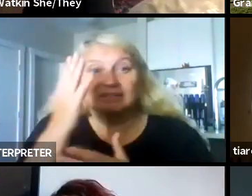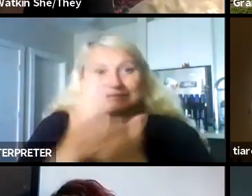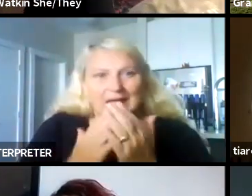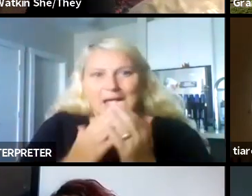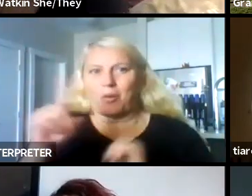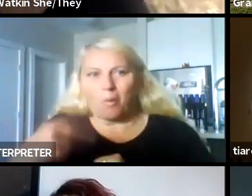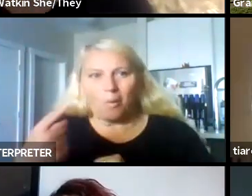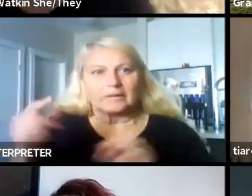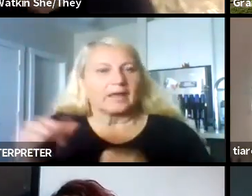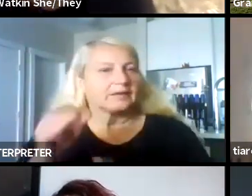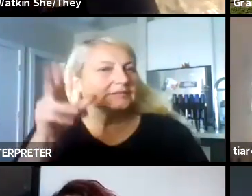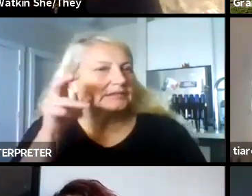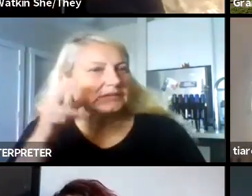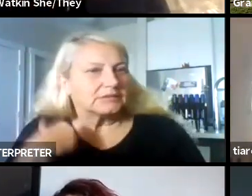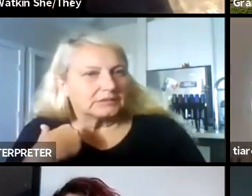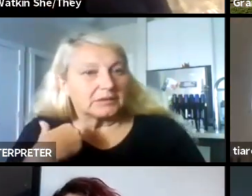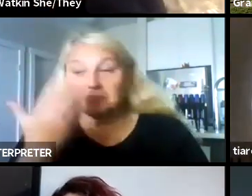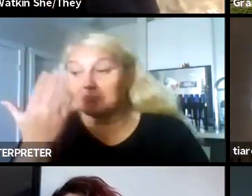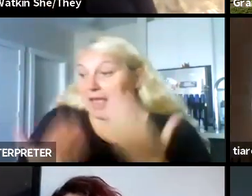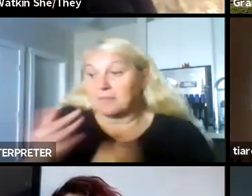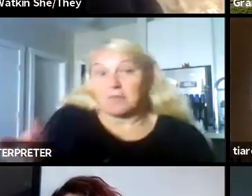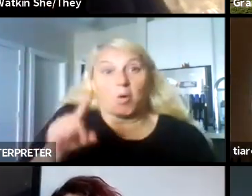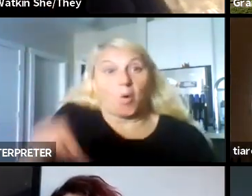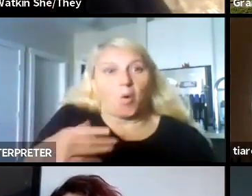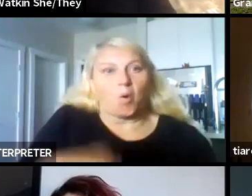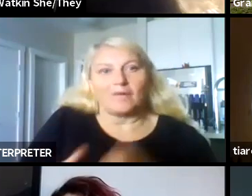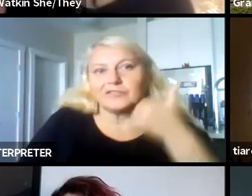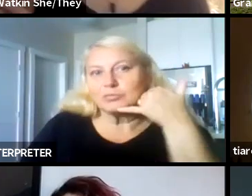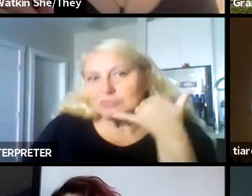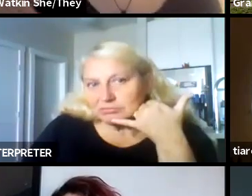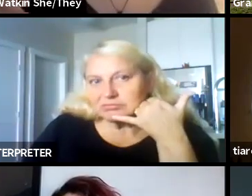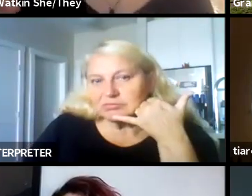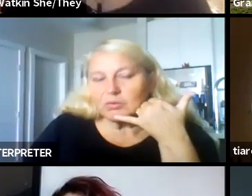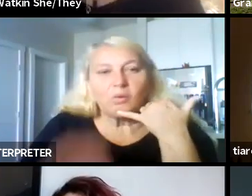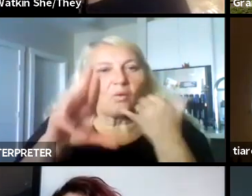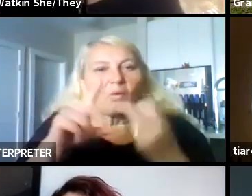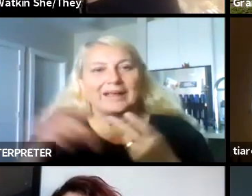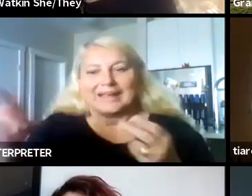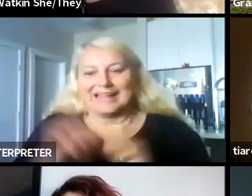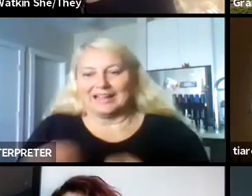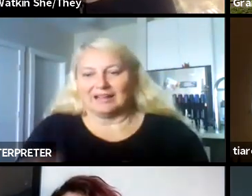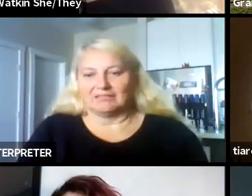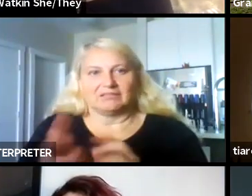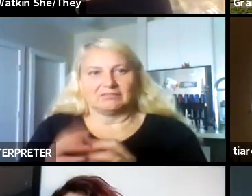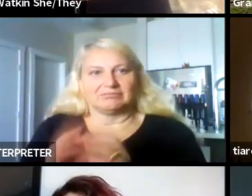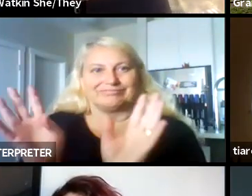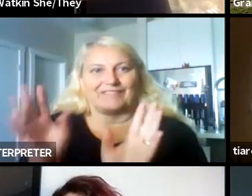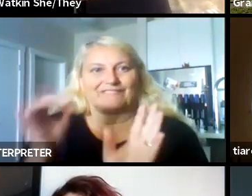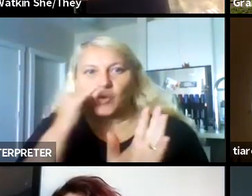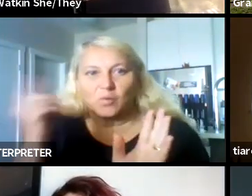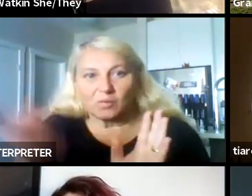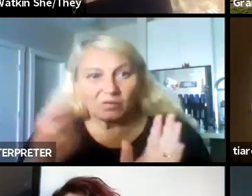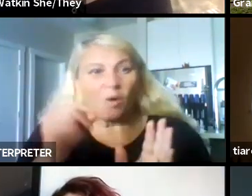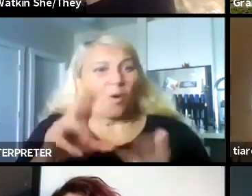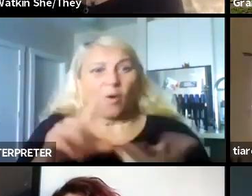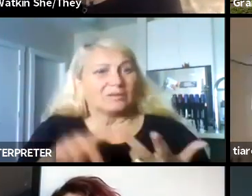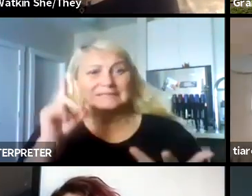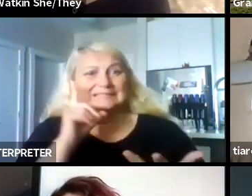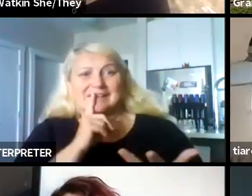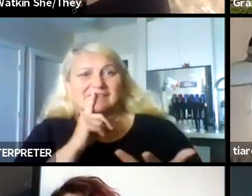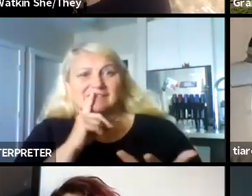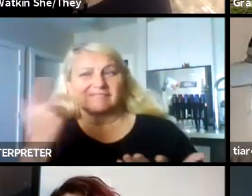us, either because they are only on the phone in conference call mode, or because they are a member of the deaf community. So saying check is a